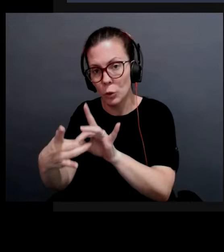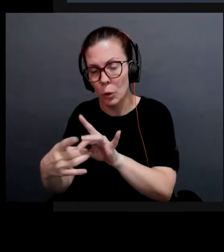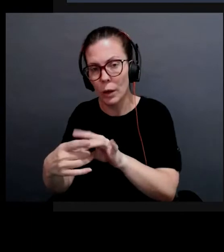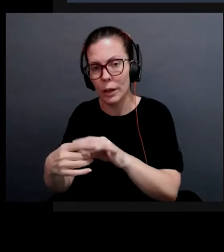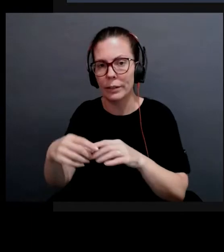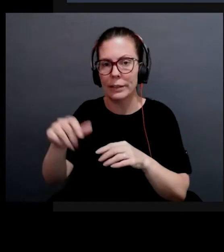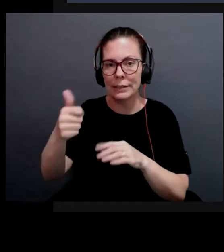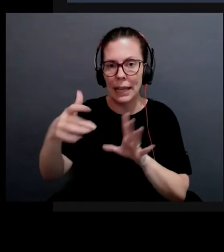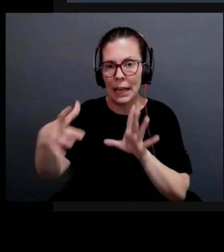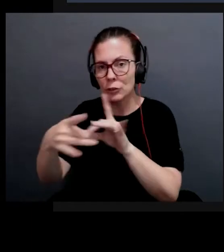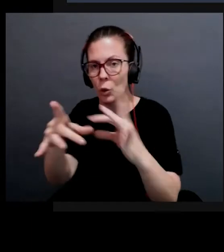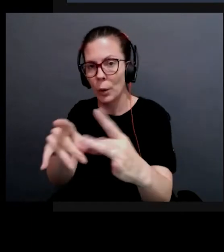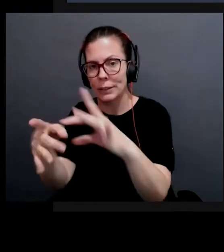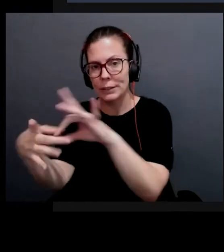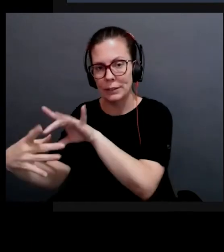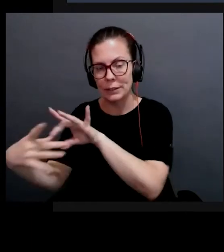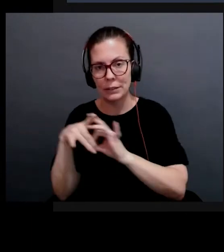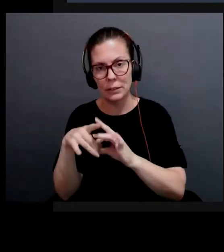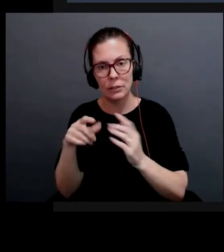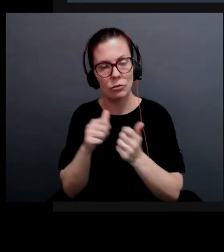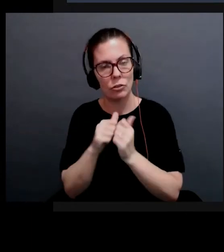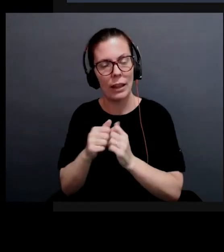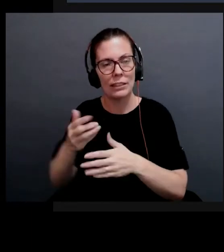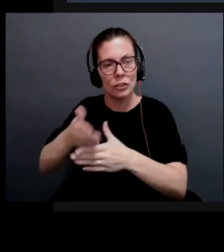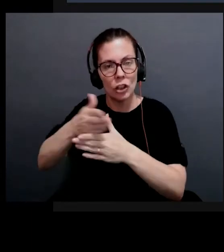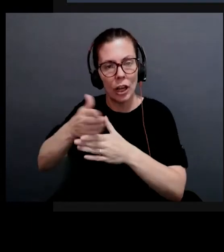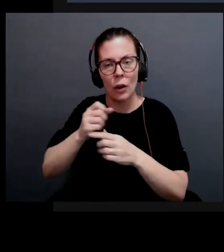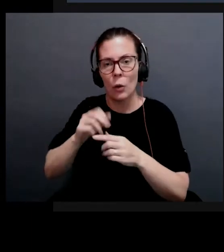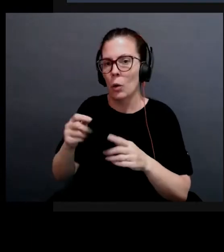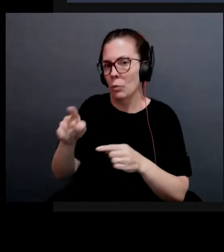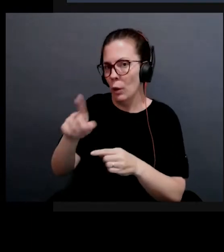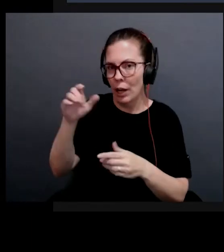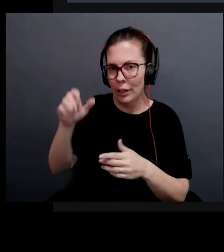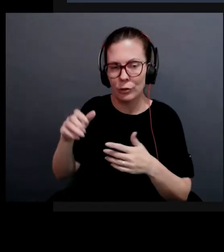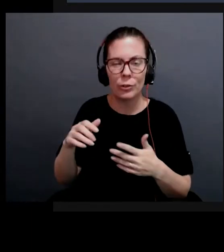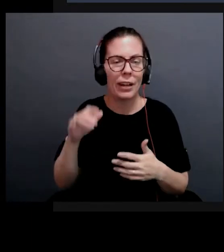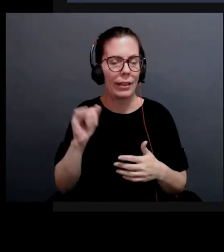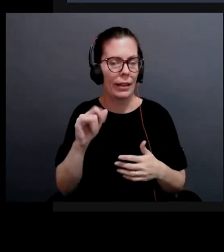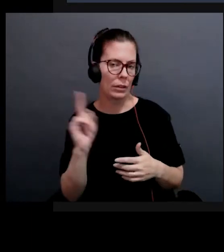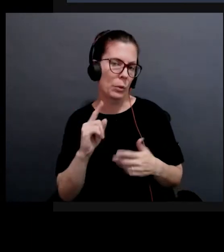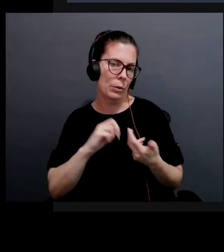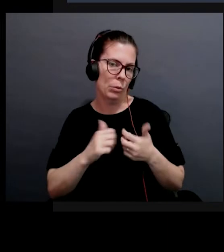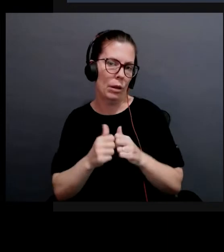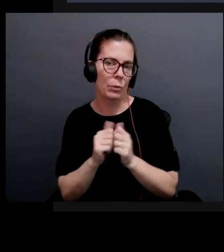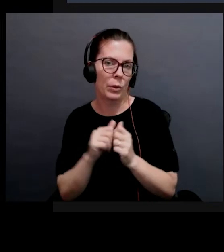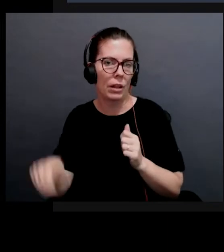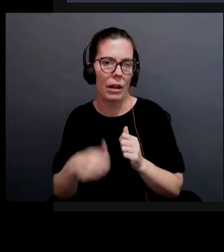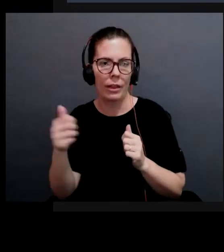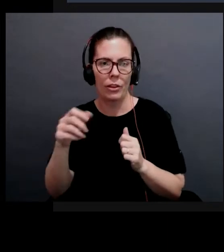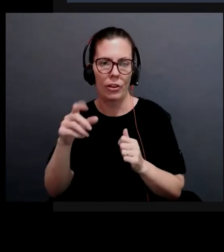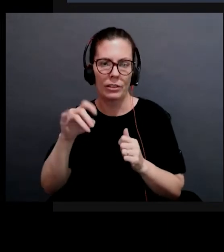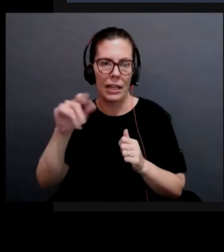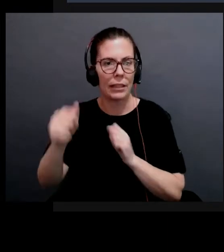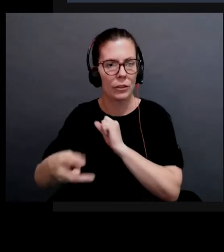not be related. That's when you start to kind of start to really run into problems with other data stores that graphs solve really well.